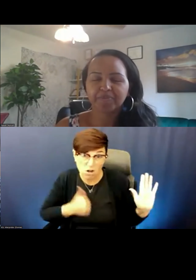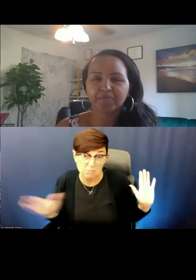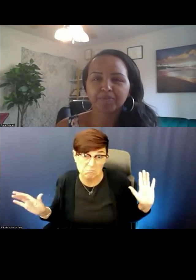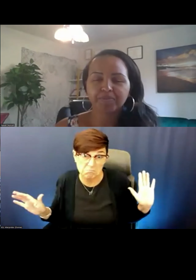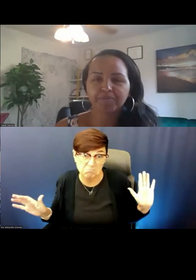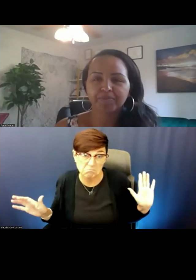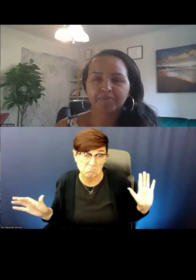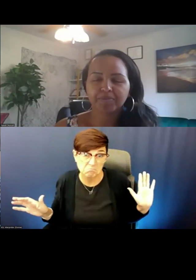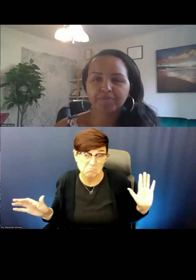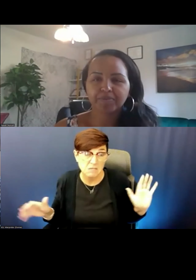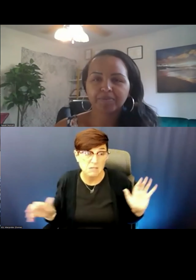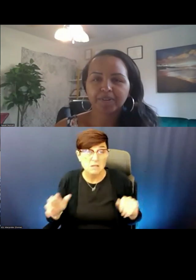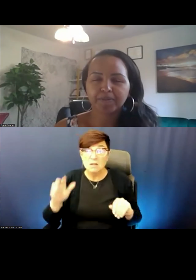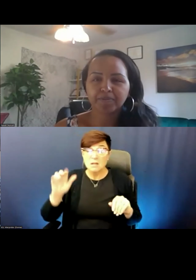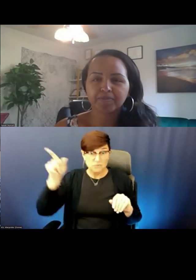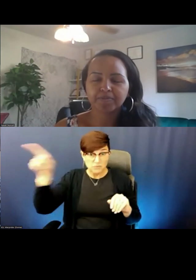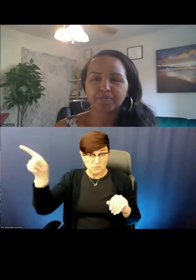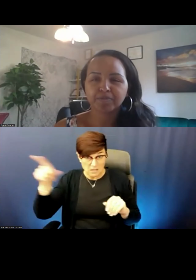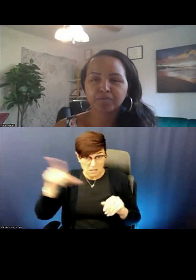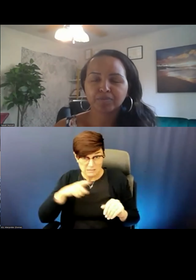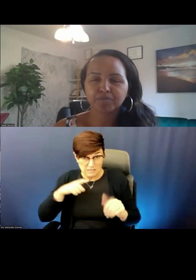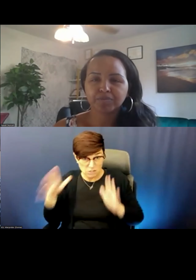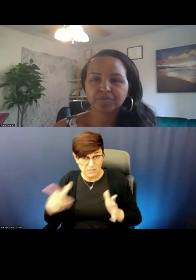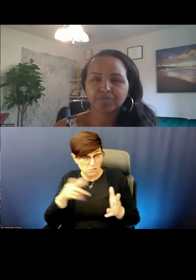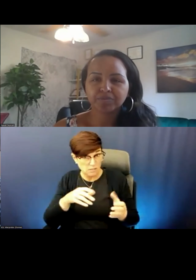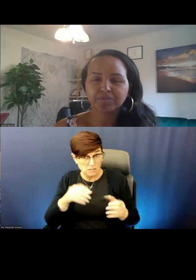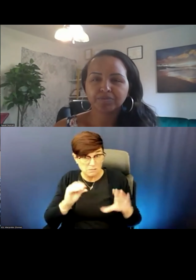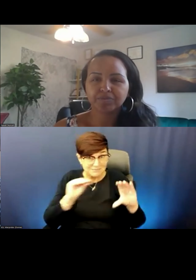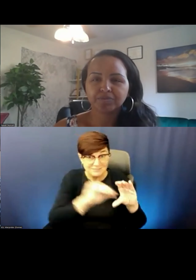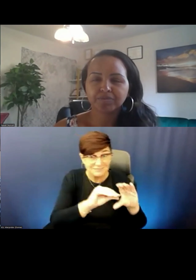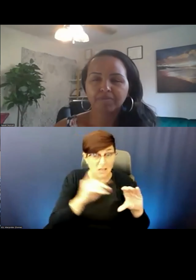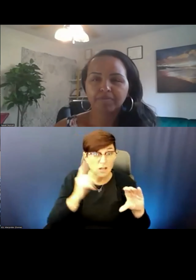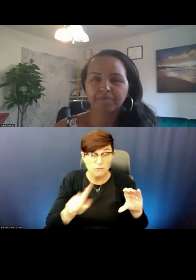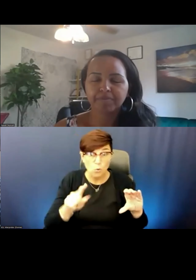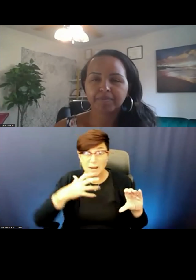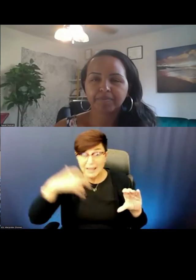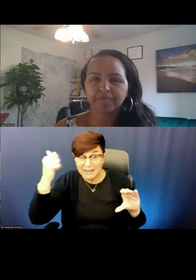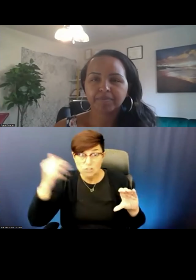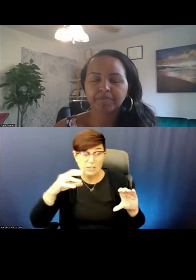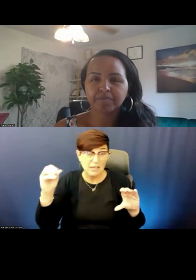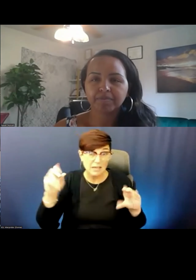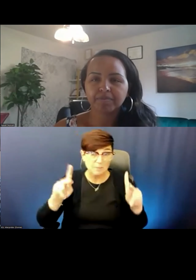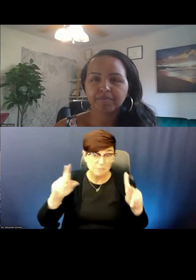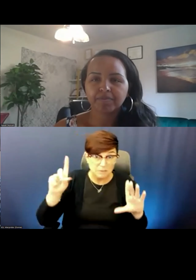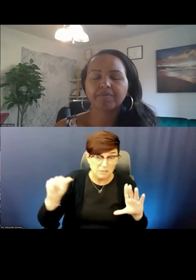was invested in aging and disability programs in this budget would be what I would expect in a